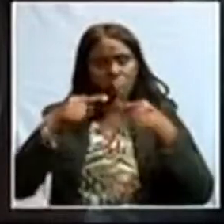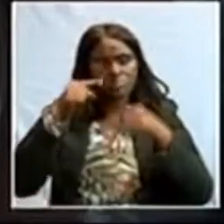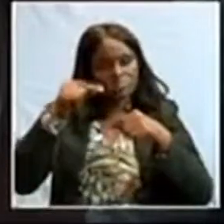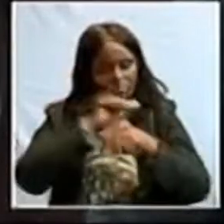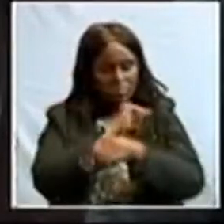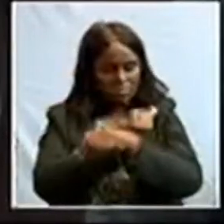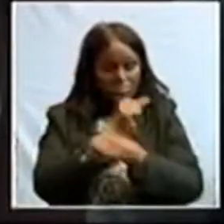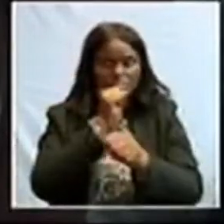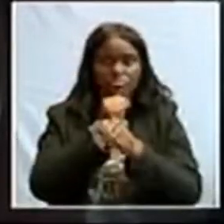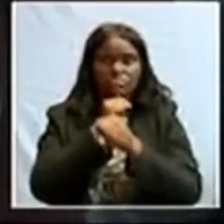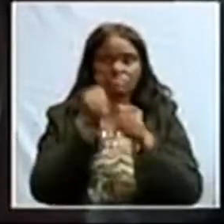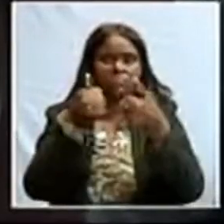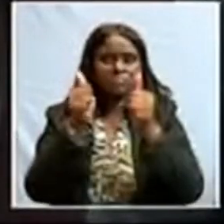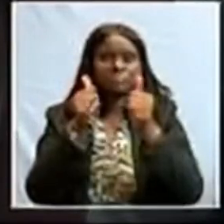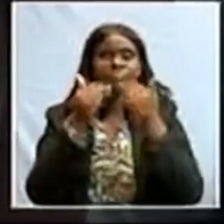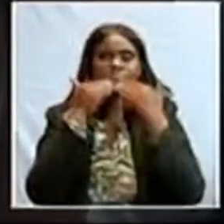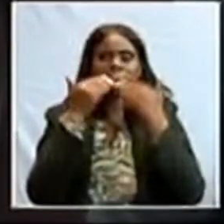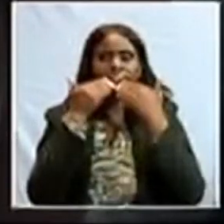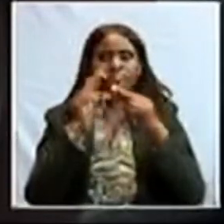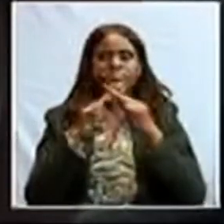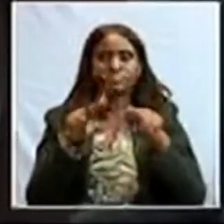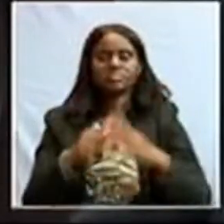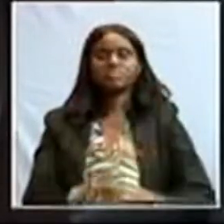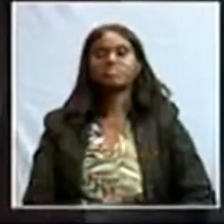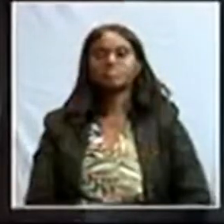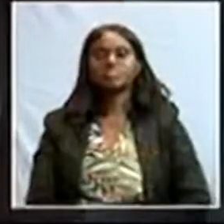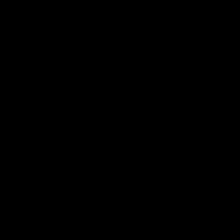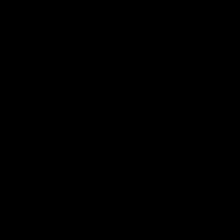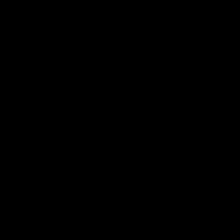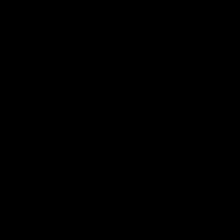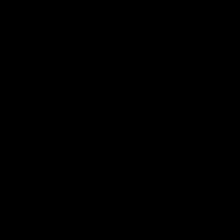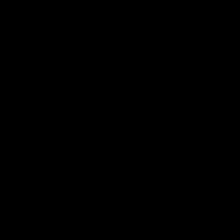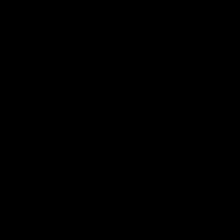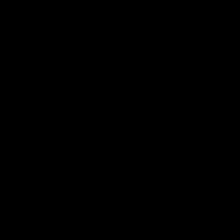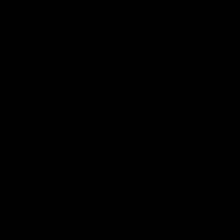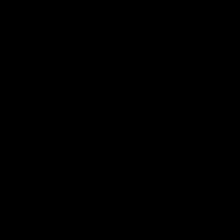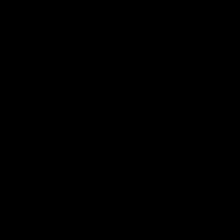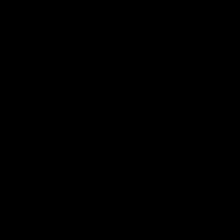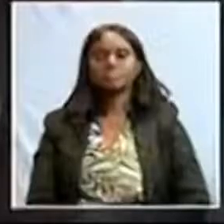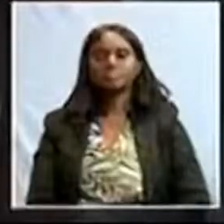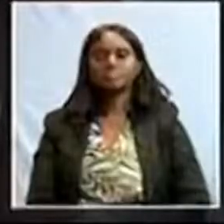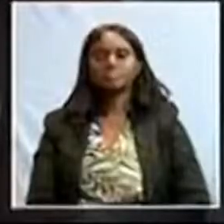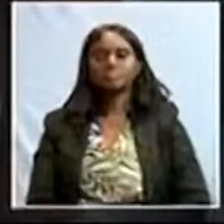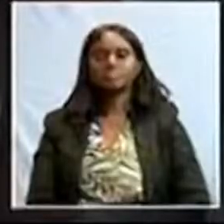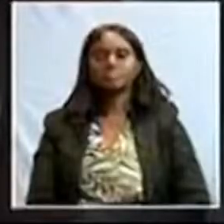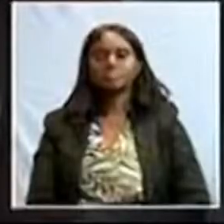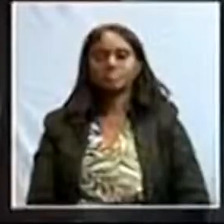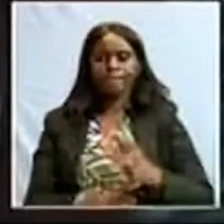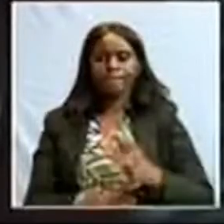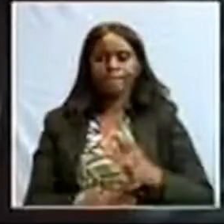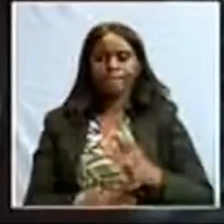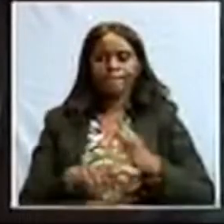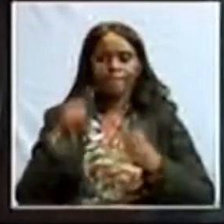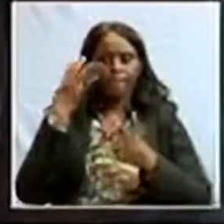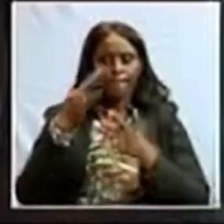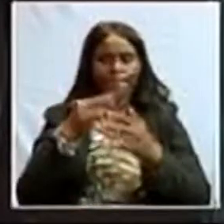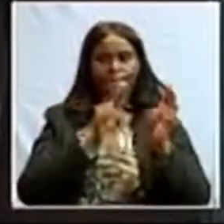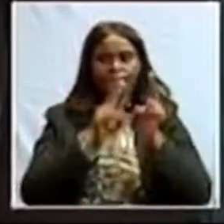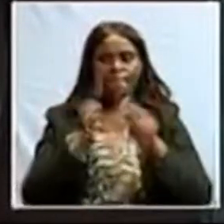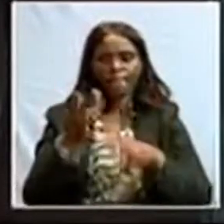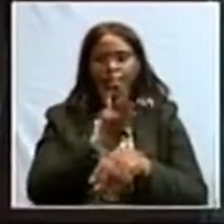employing themselves? Thank you, Chair. Okay, I think that's very good by answering those